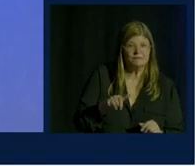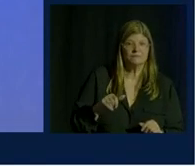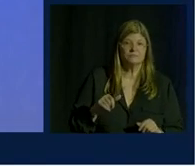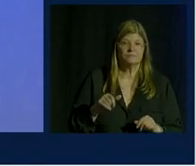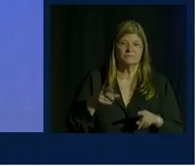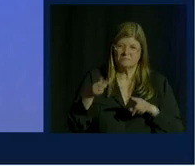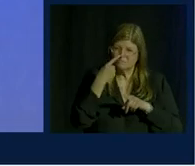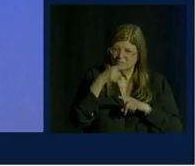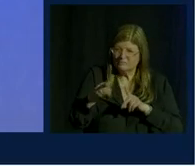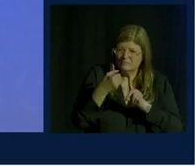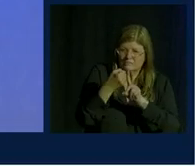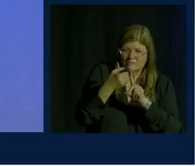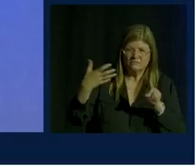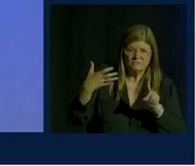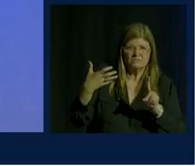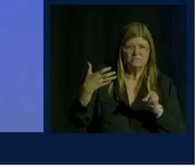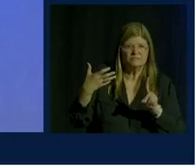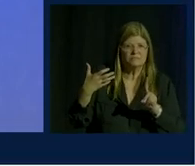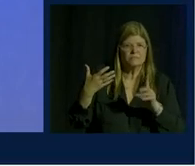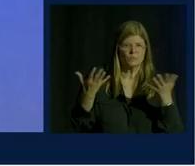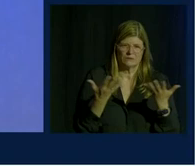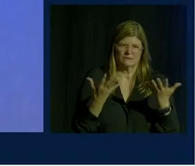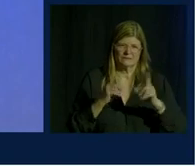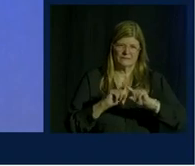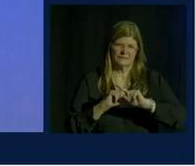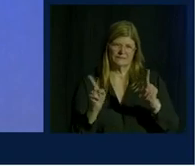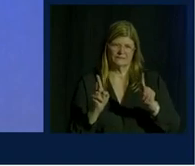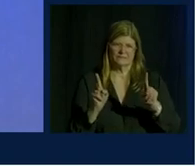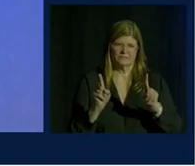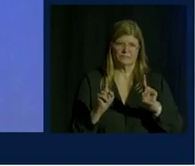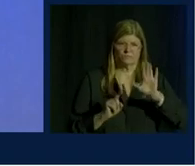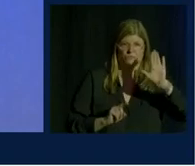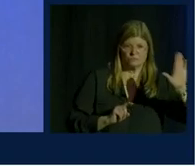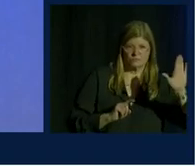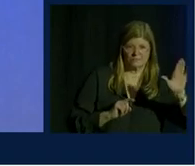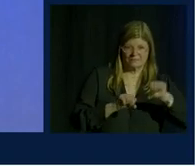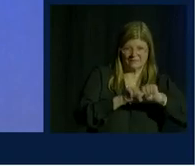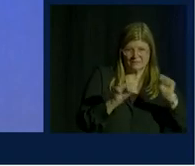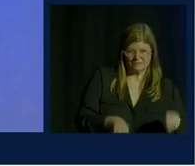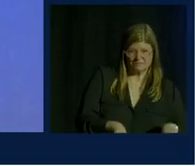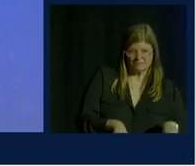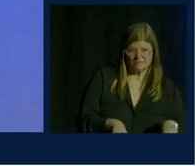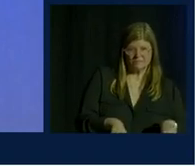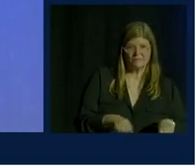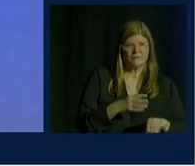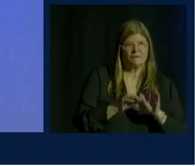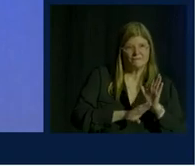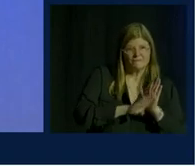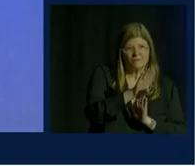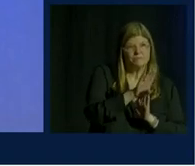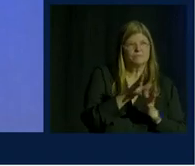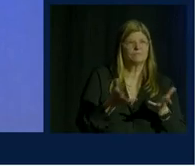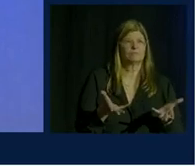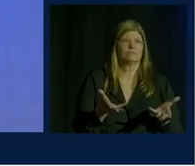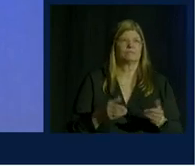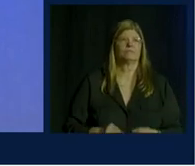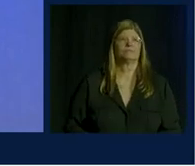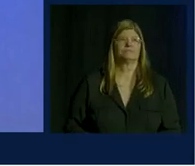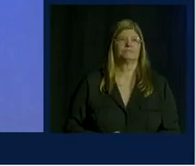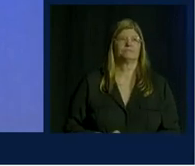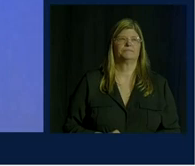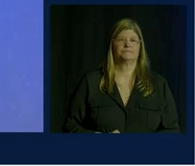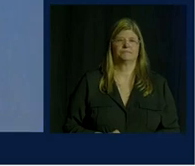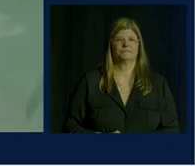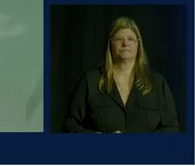about the platforms that you both developed as it pertains to workforce. Andre, if you want to. Yeah, so for